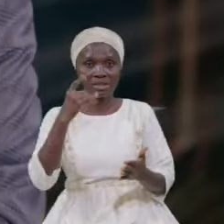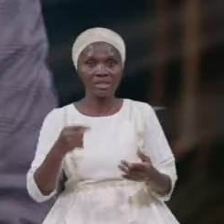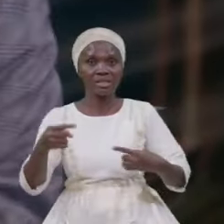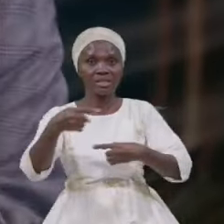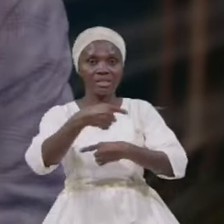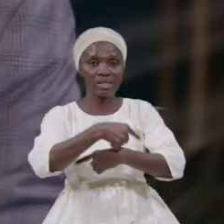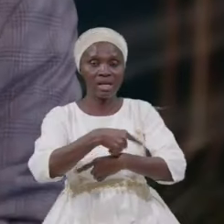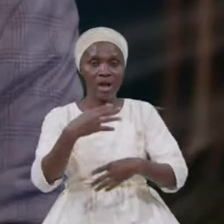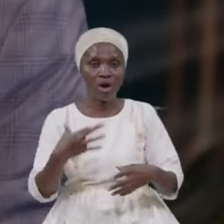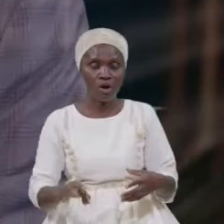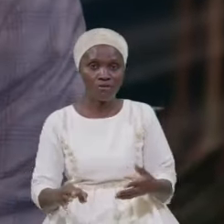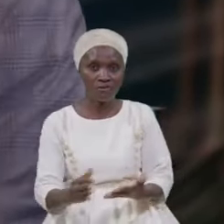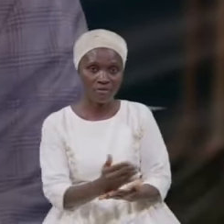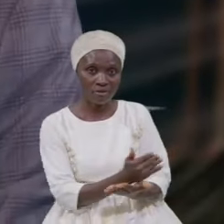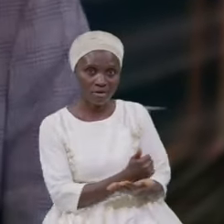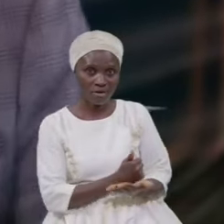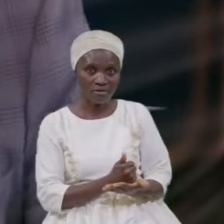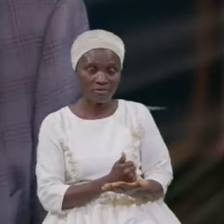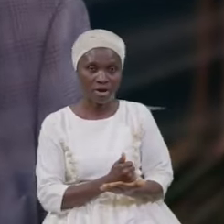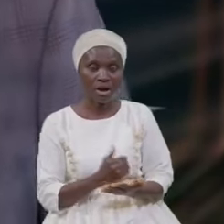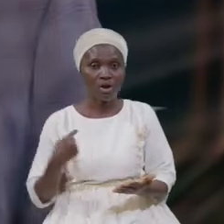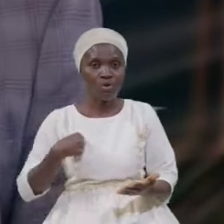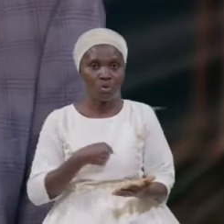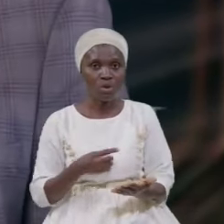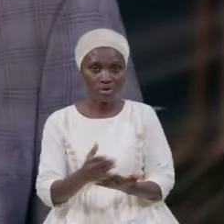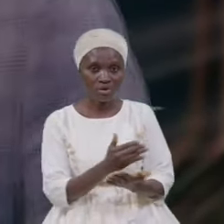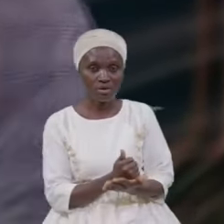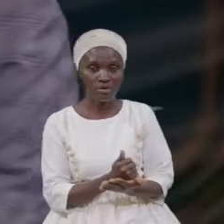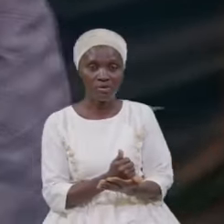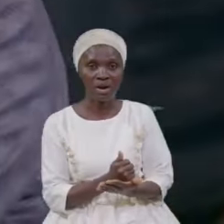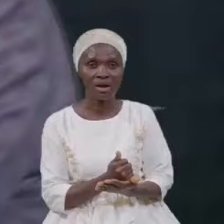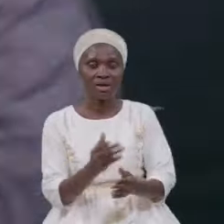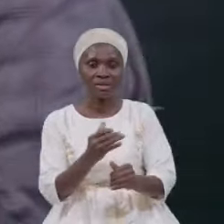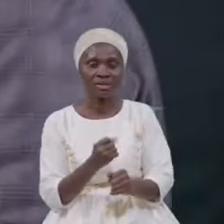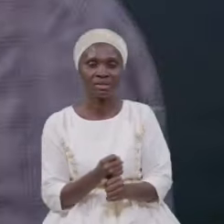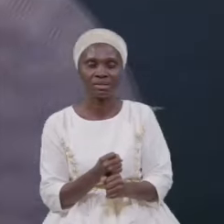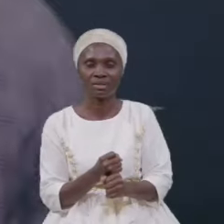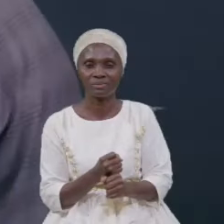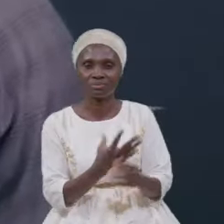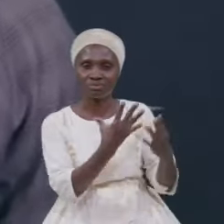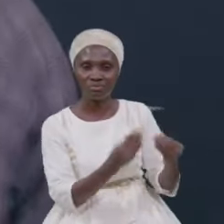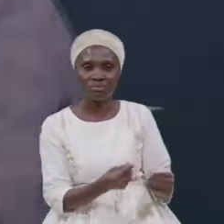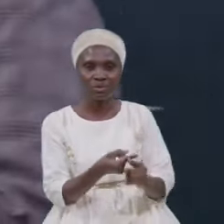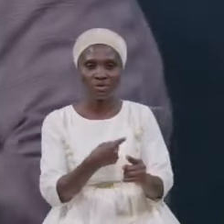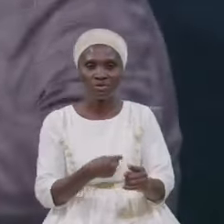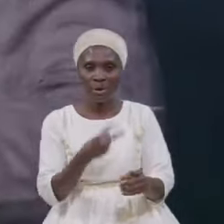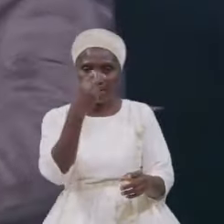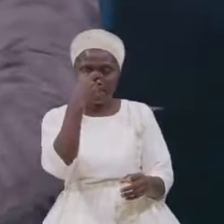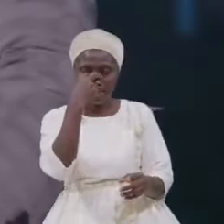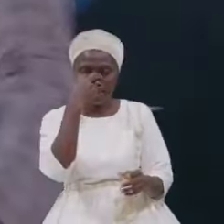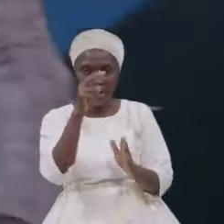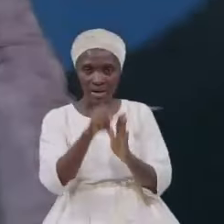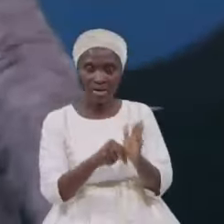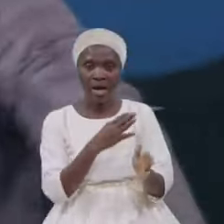we recover from all the terrible things that we carry in our body. There is